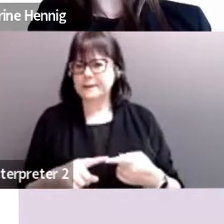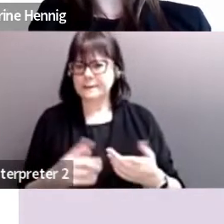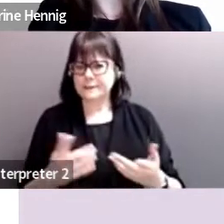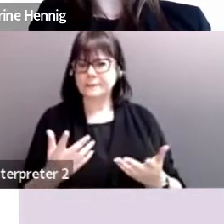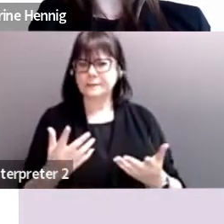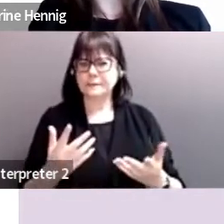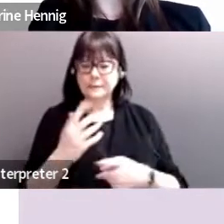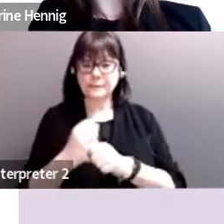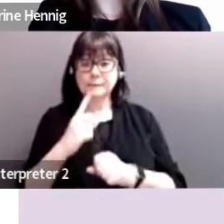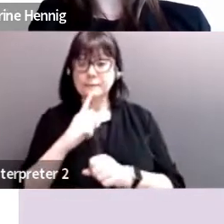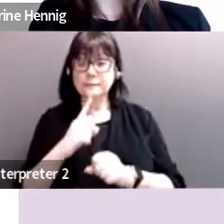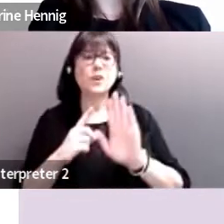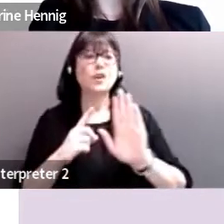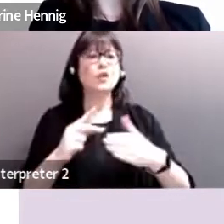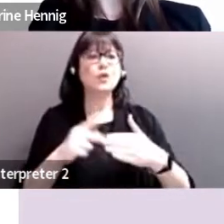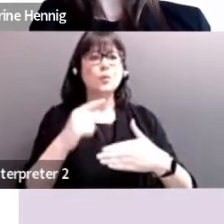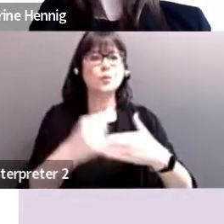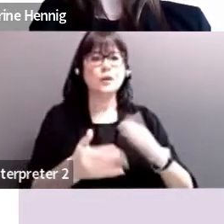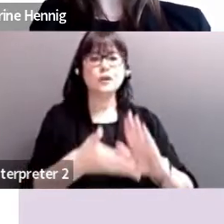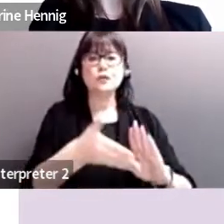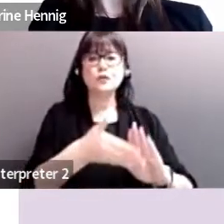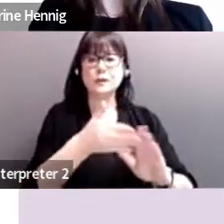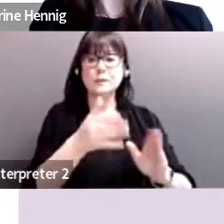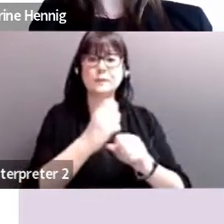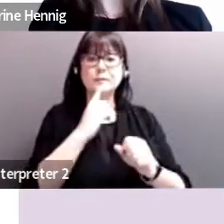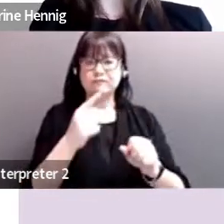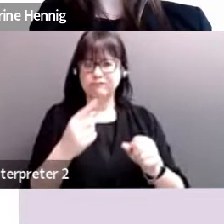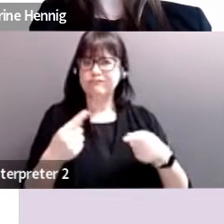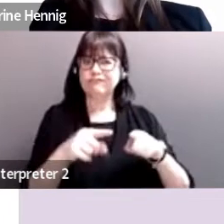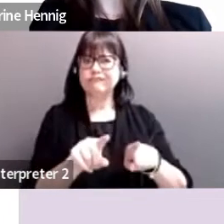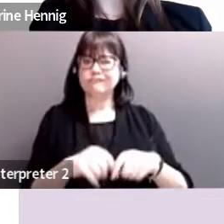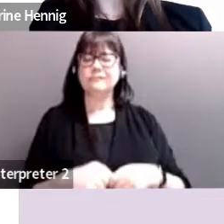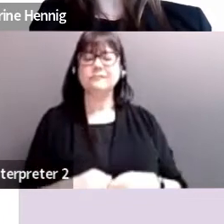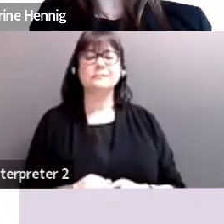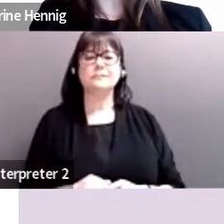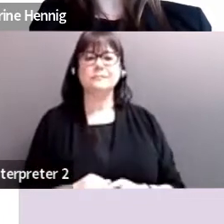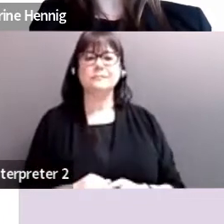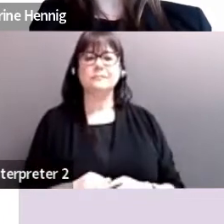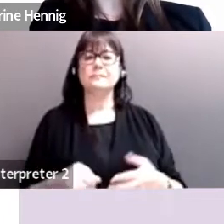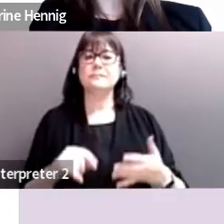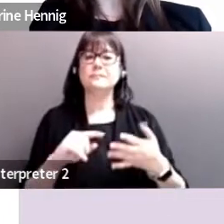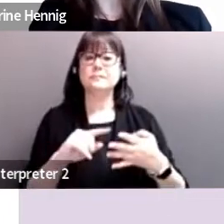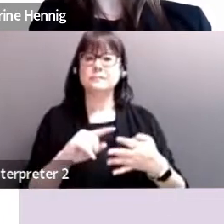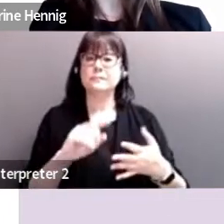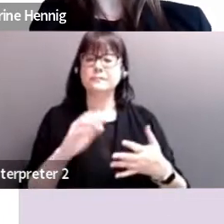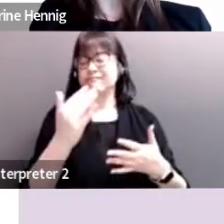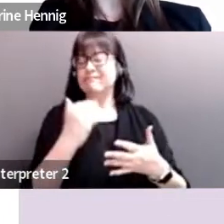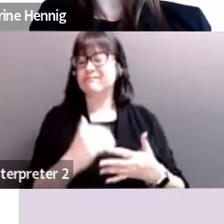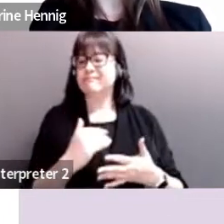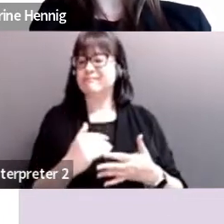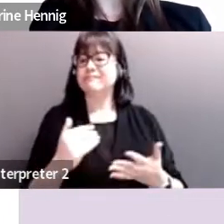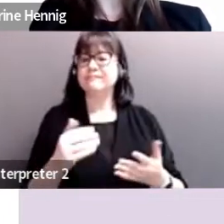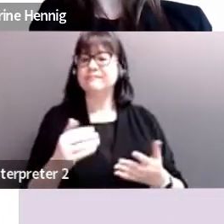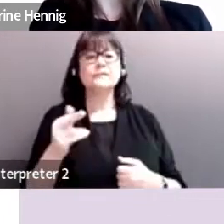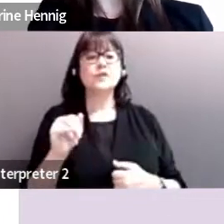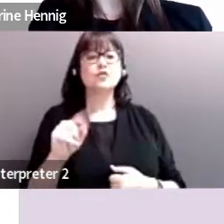the timing of your project. Next up, make sure you understand the nuances of the grants. What type of company is this